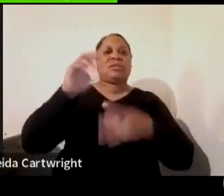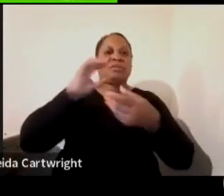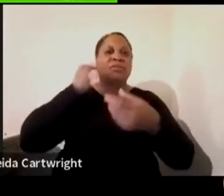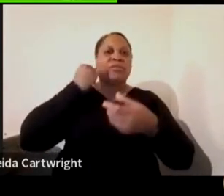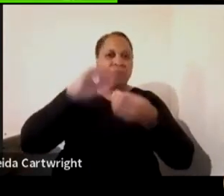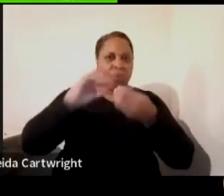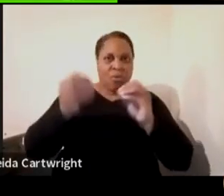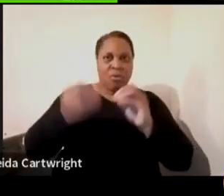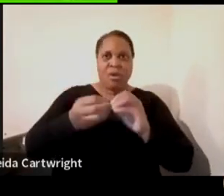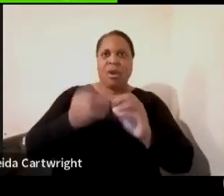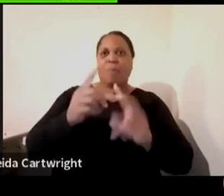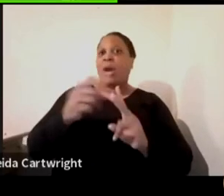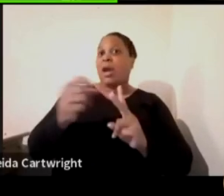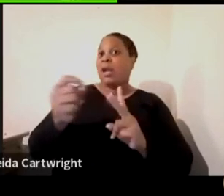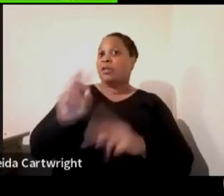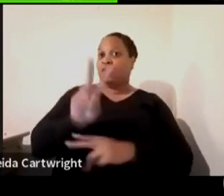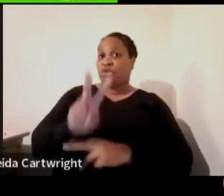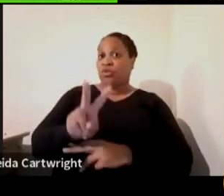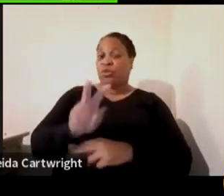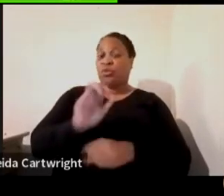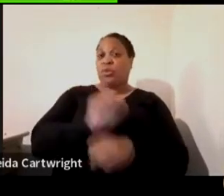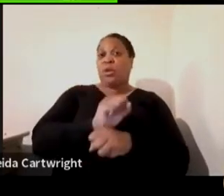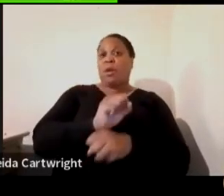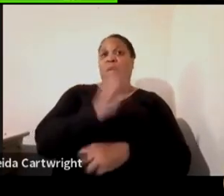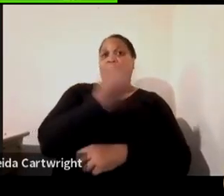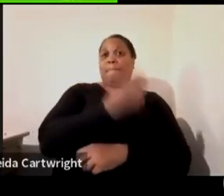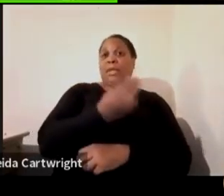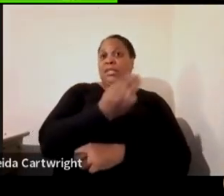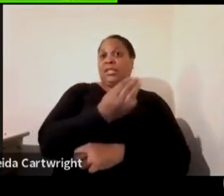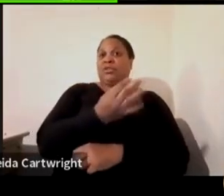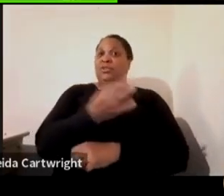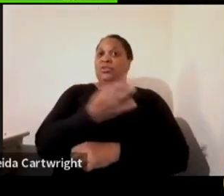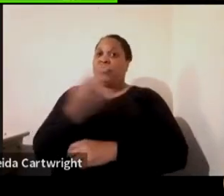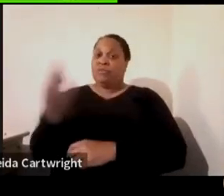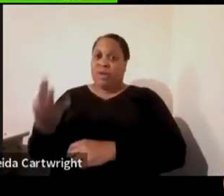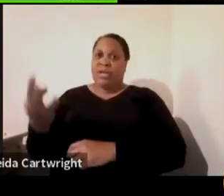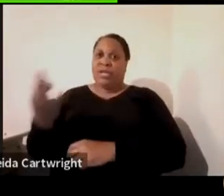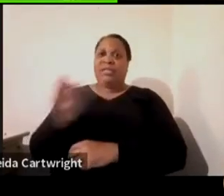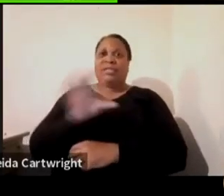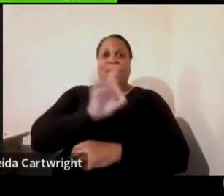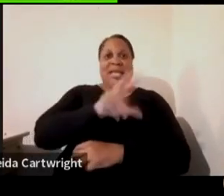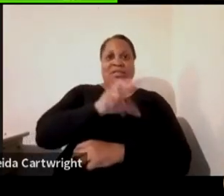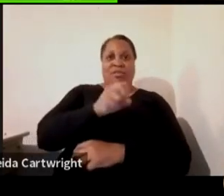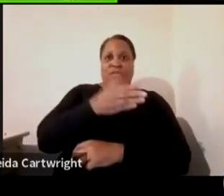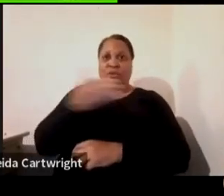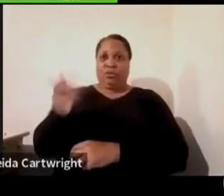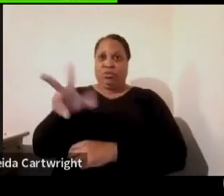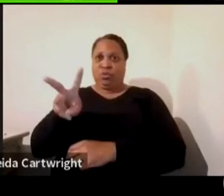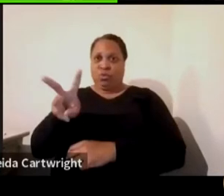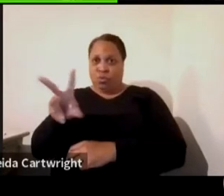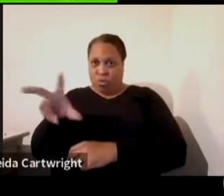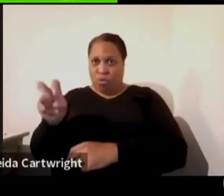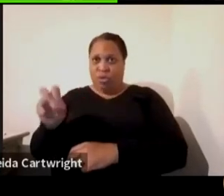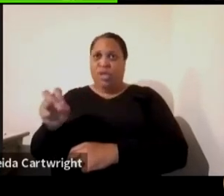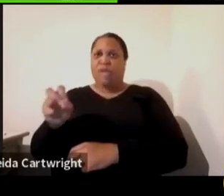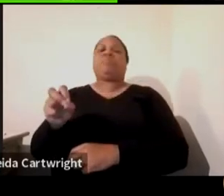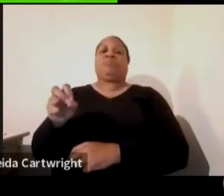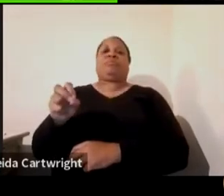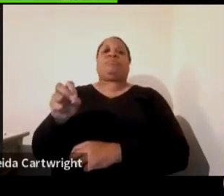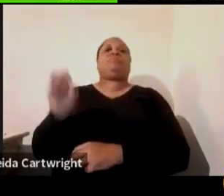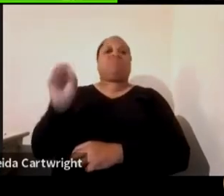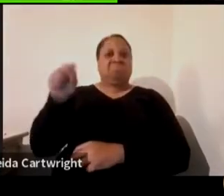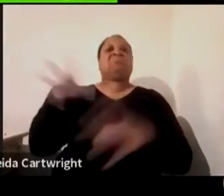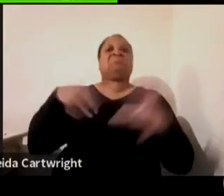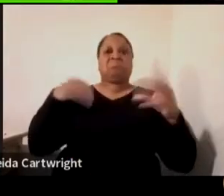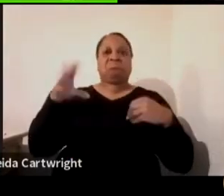It is operational Mondays to Fridays between 8:30 and 3:30 p.m. And we are willing to take your questions and